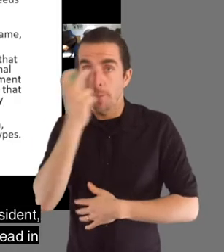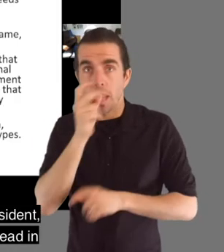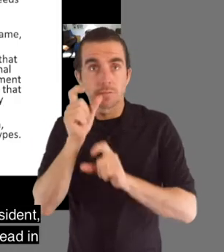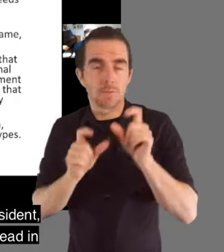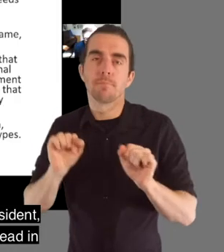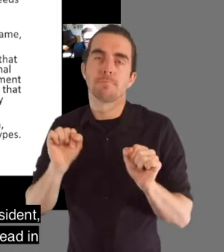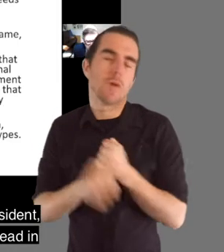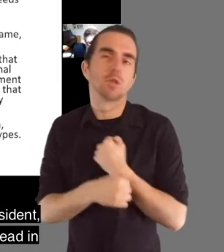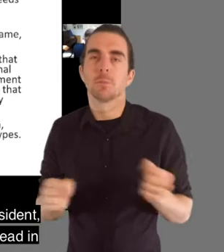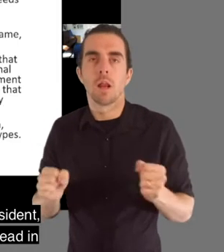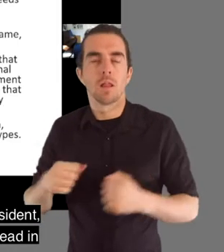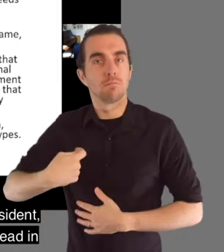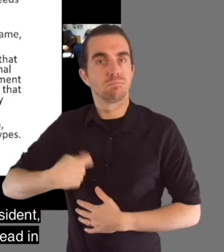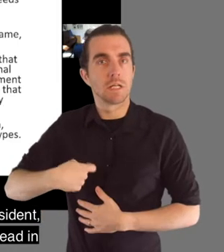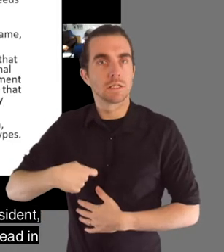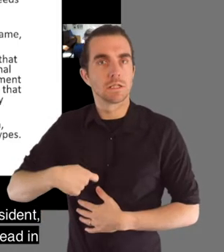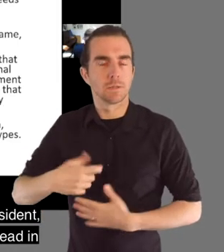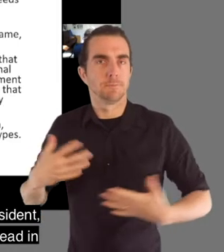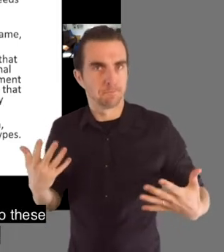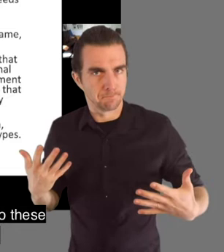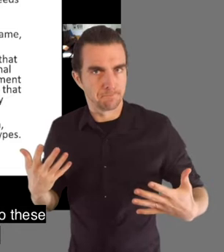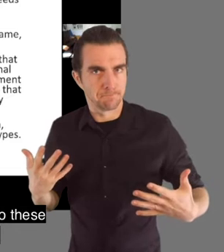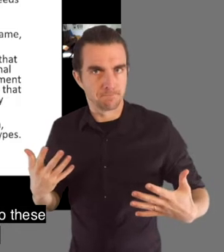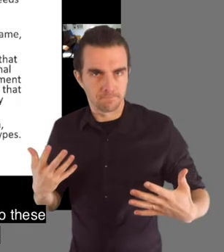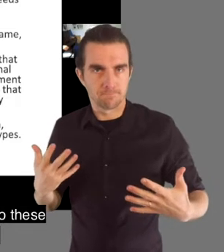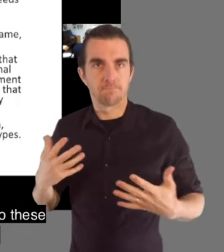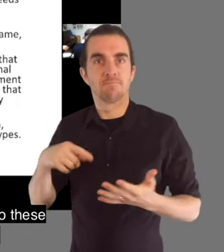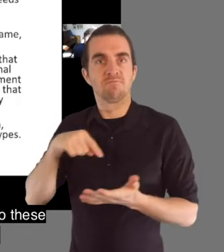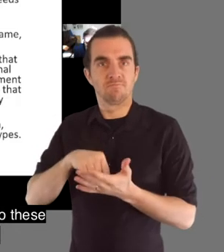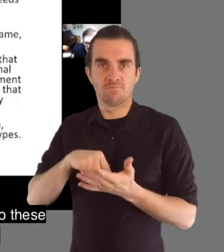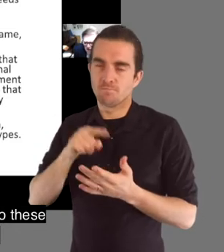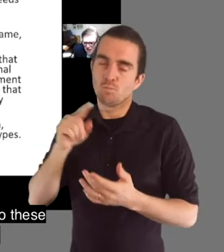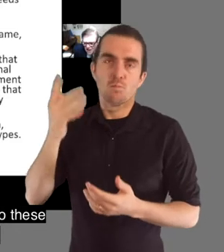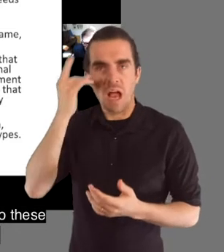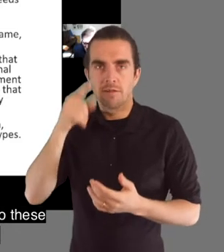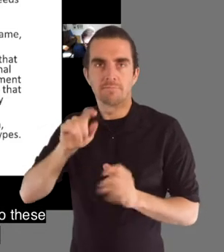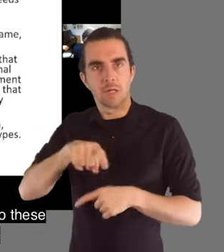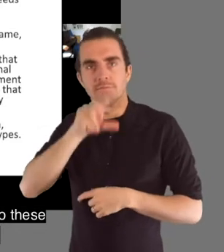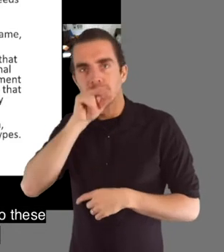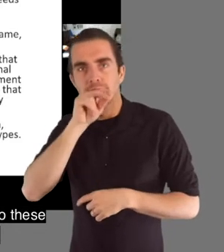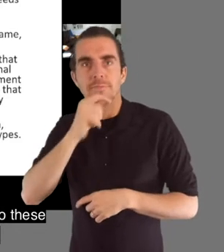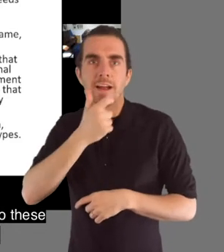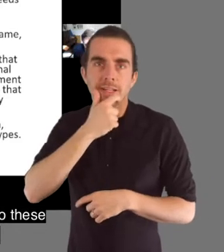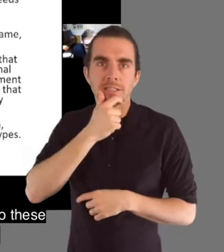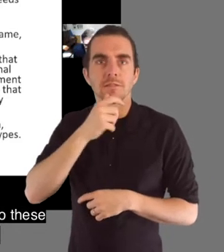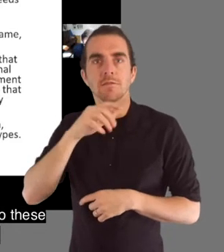to be president because they have to be able to read in English and Swahili.